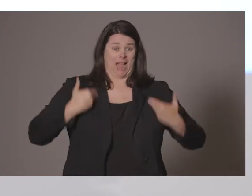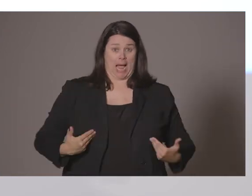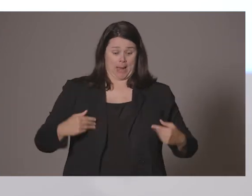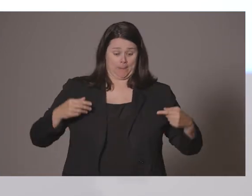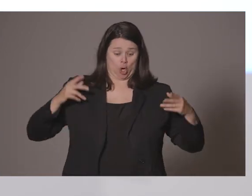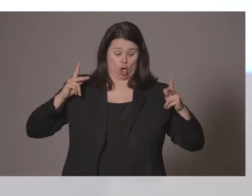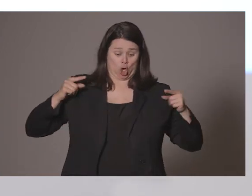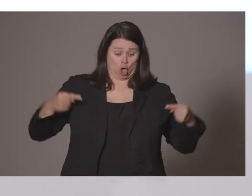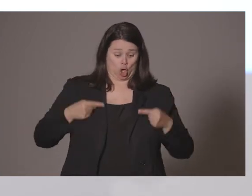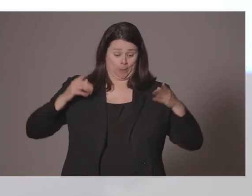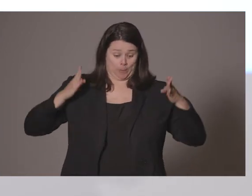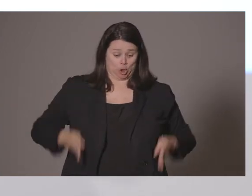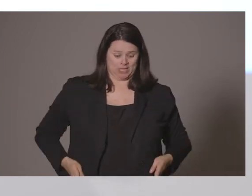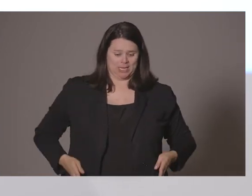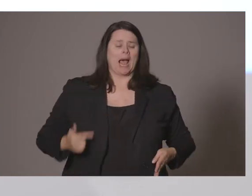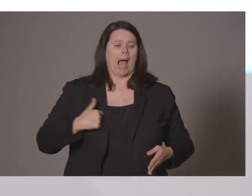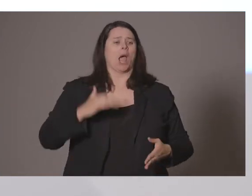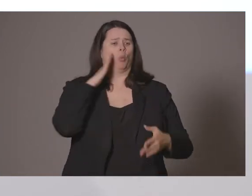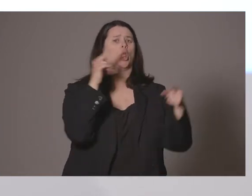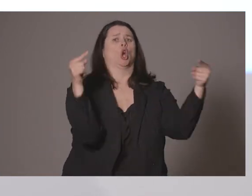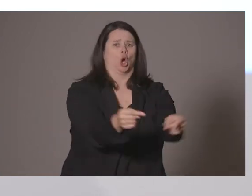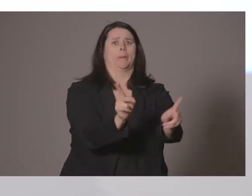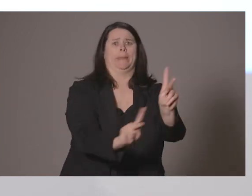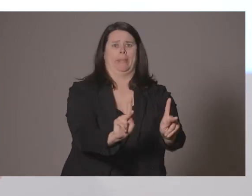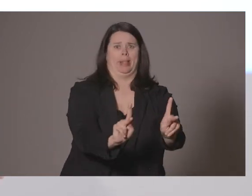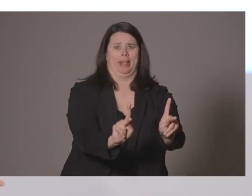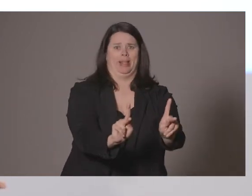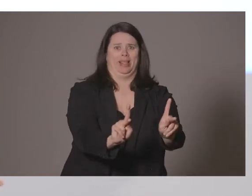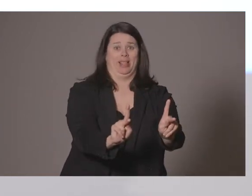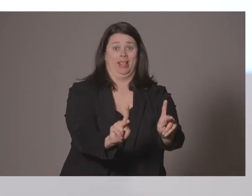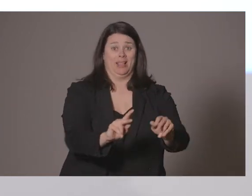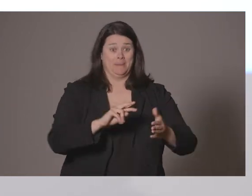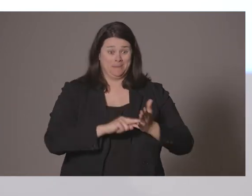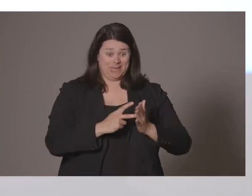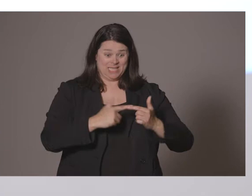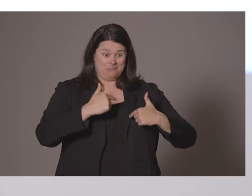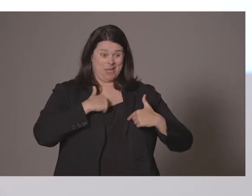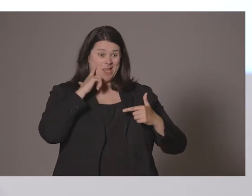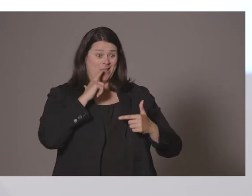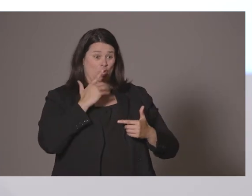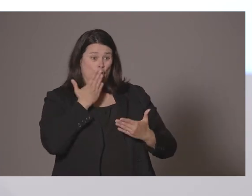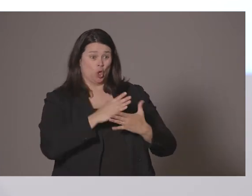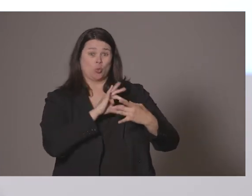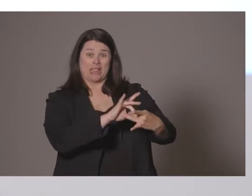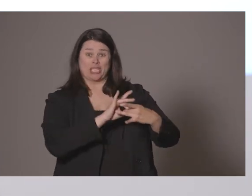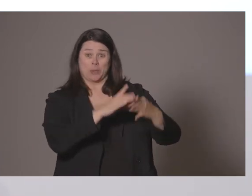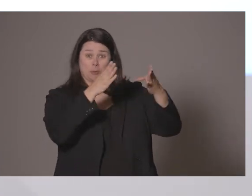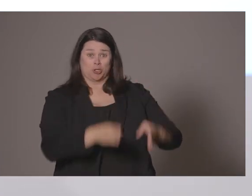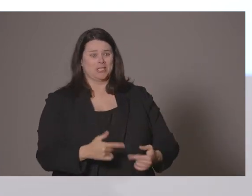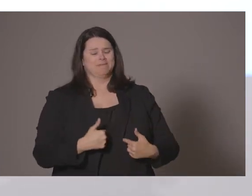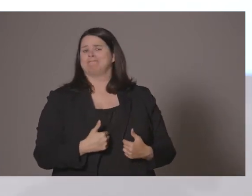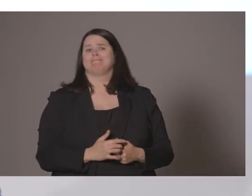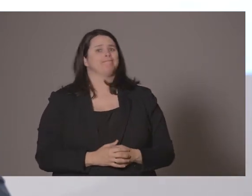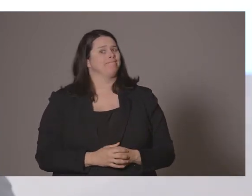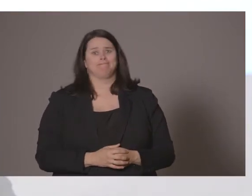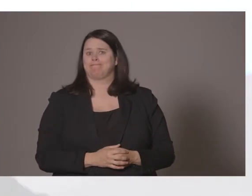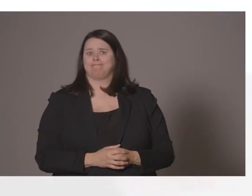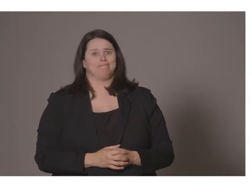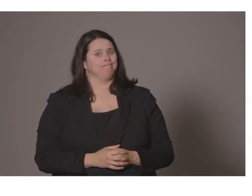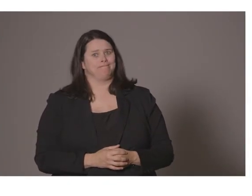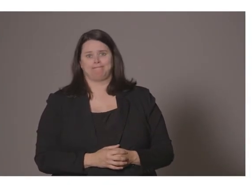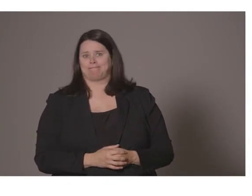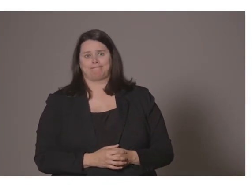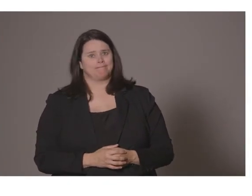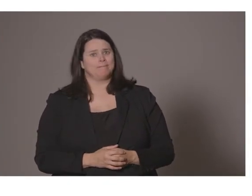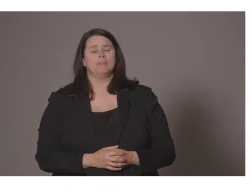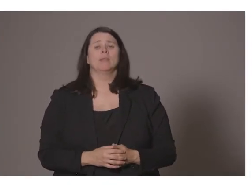and that's not a really good recipe for being in relationship with others. And there's a lot of types of trauma. So here's